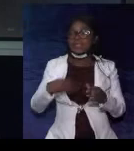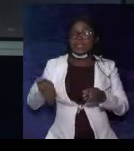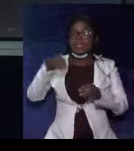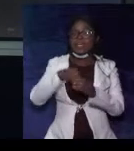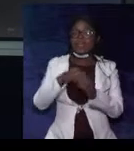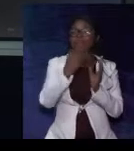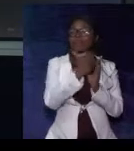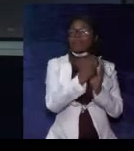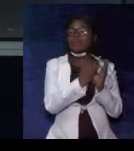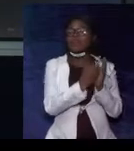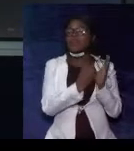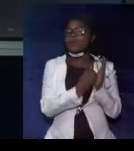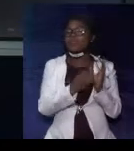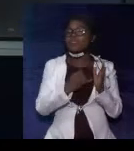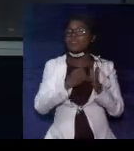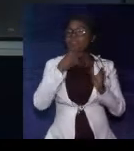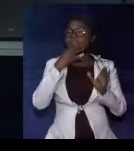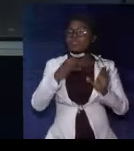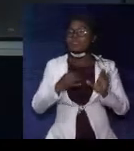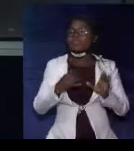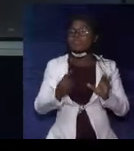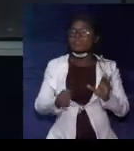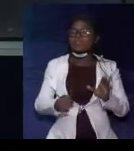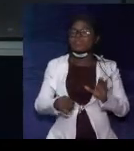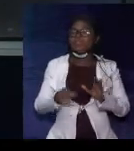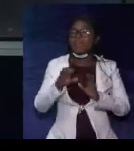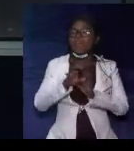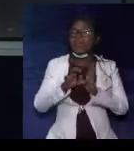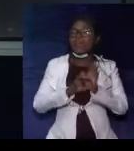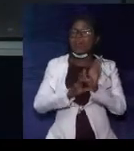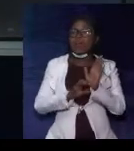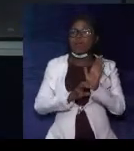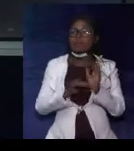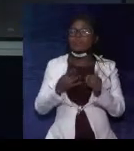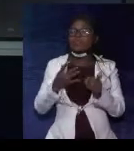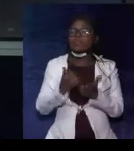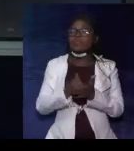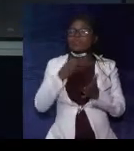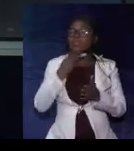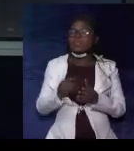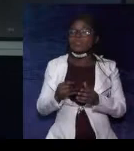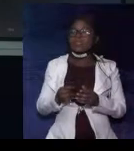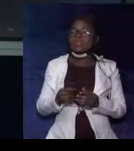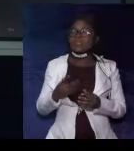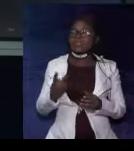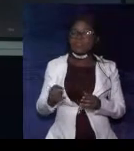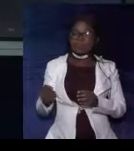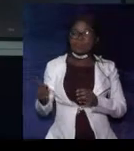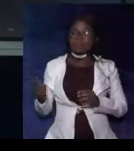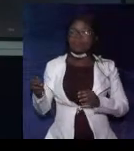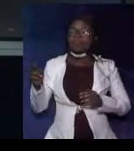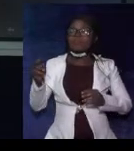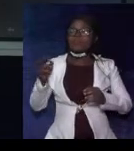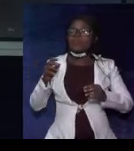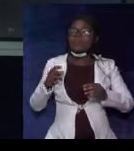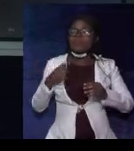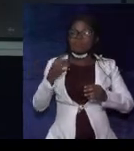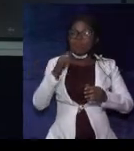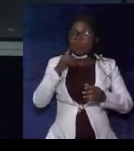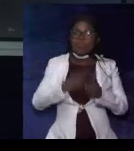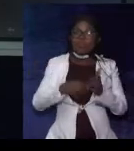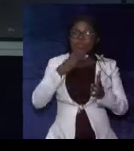Input record is a record of all the items in running the farm during the